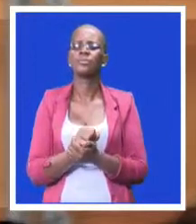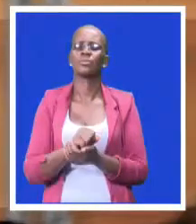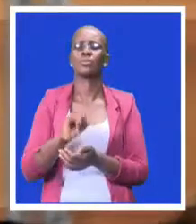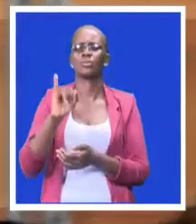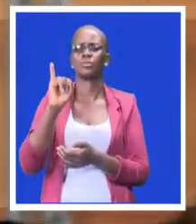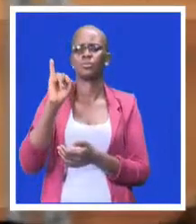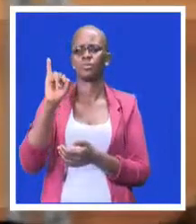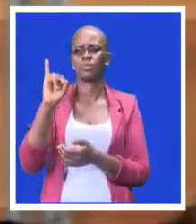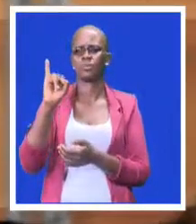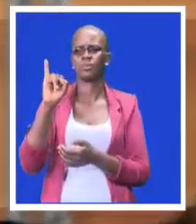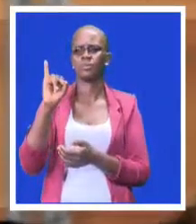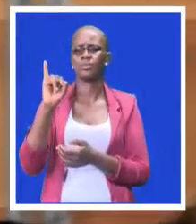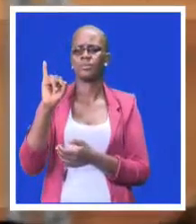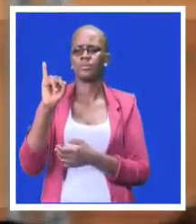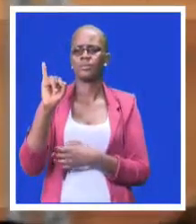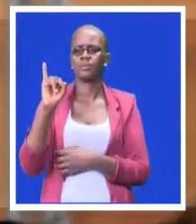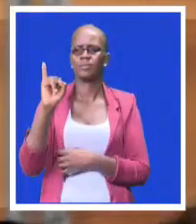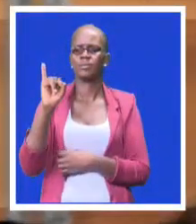1,